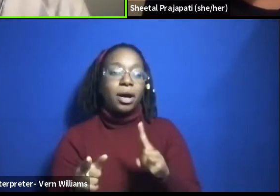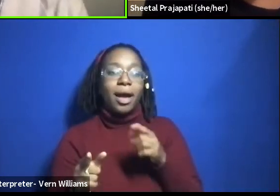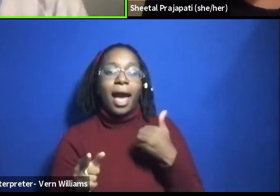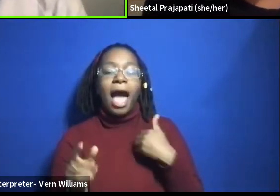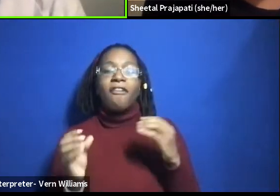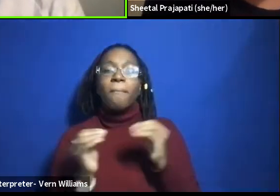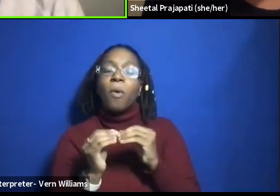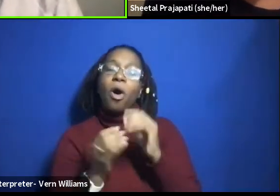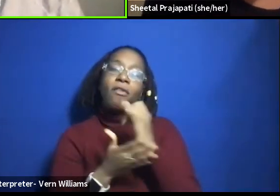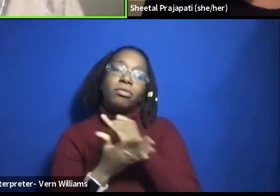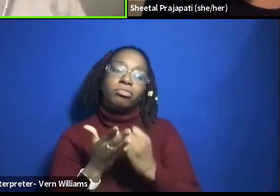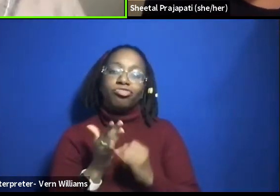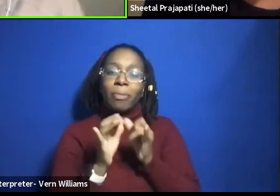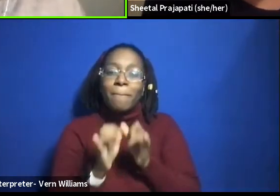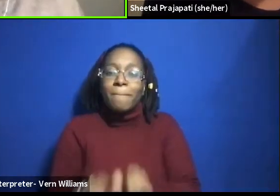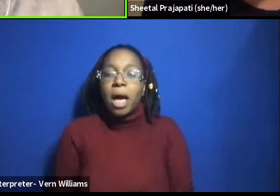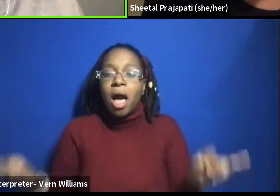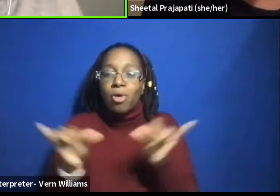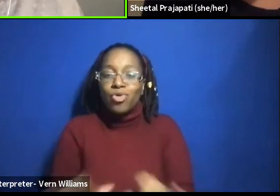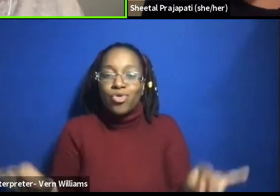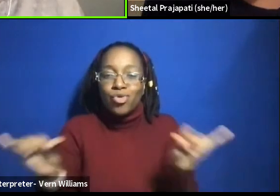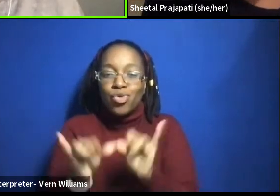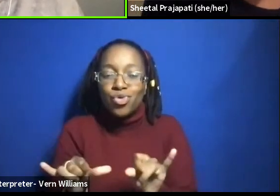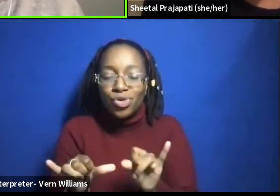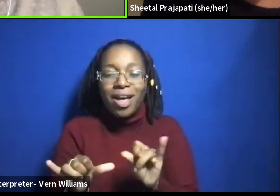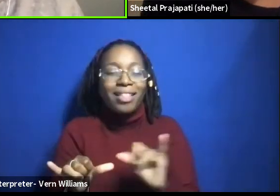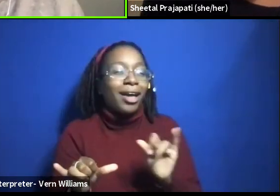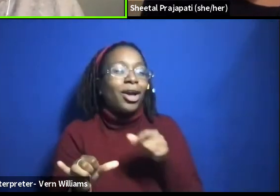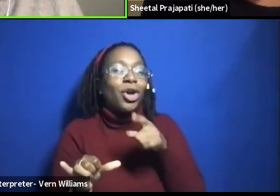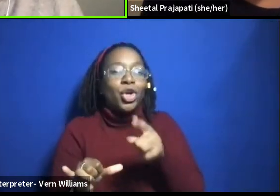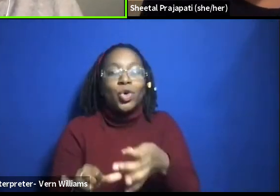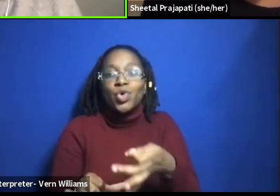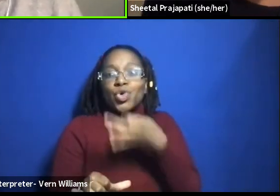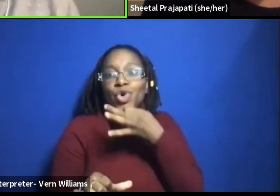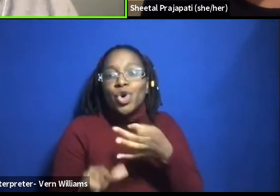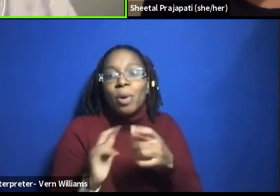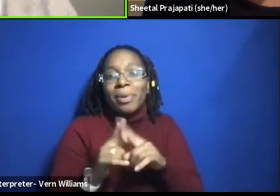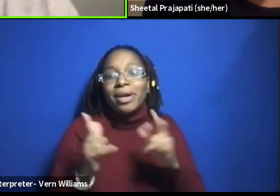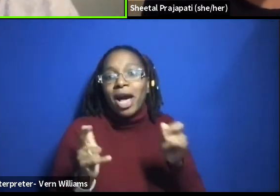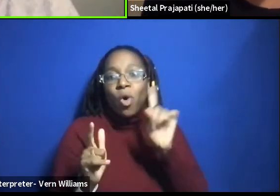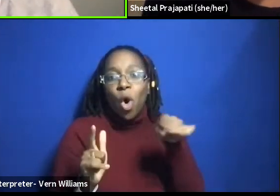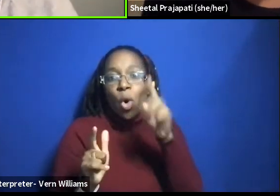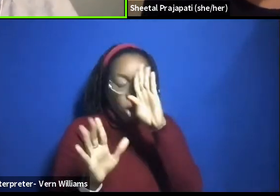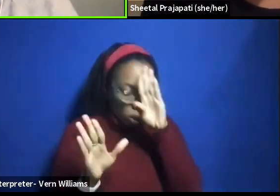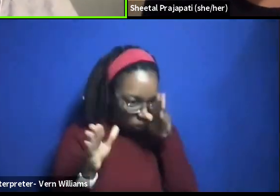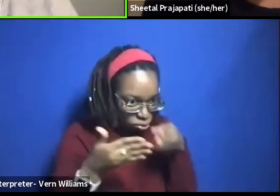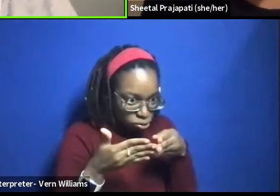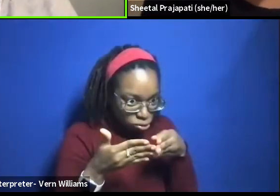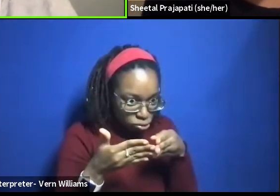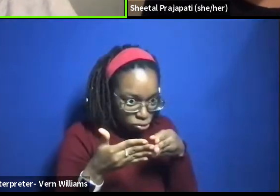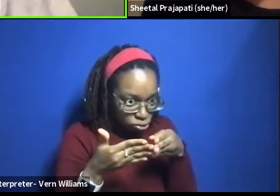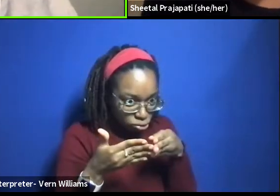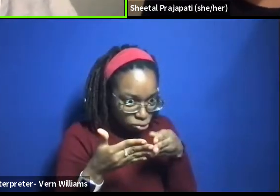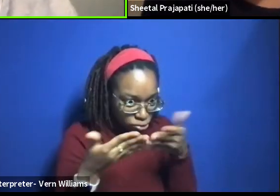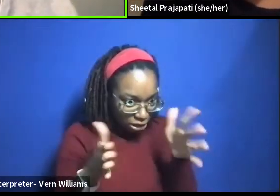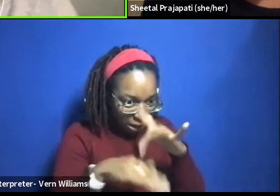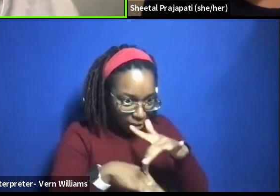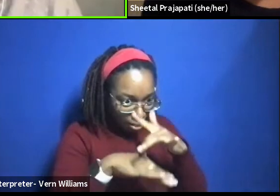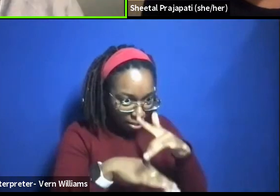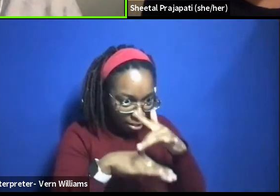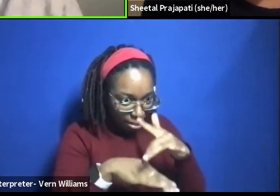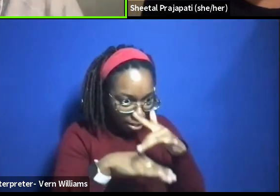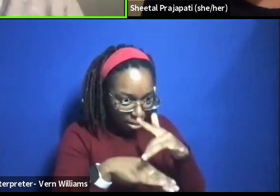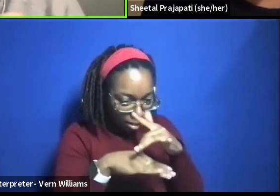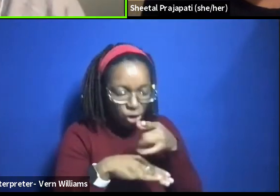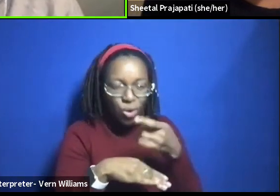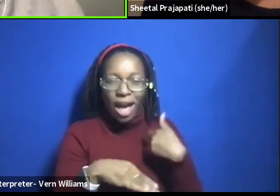so specialized that you only like become only good at one thing that you define that is good, you know, and then you create a